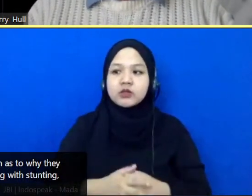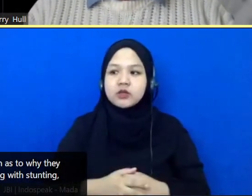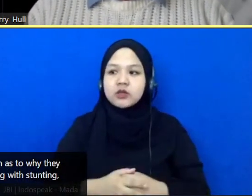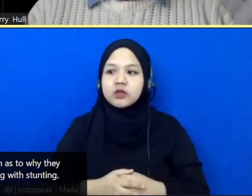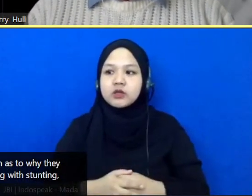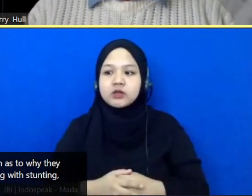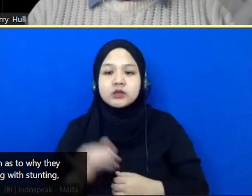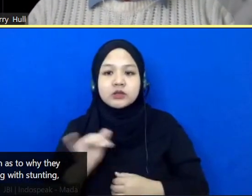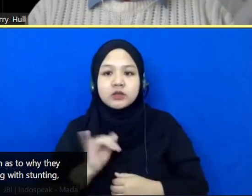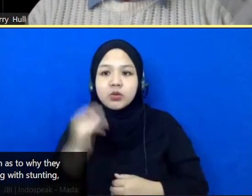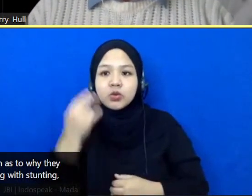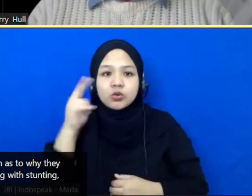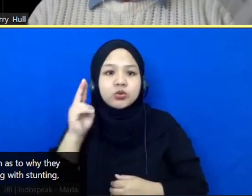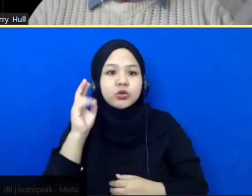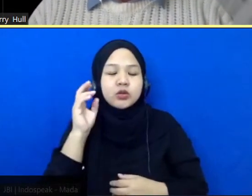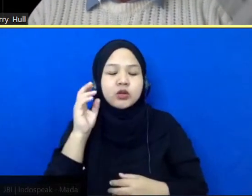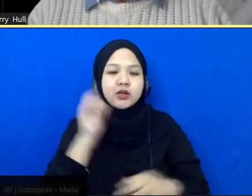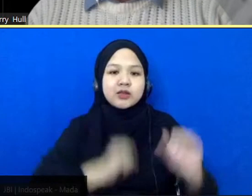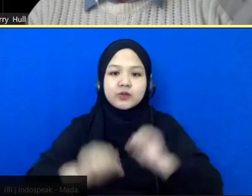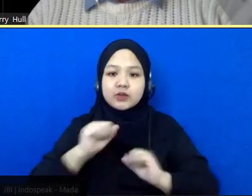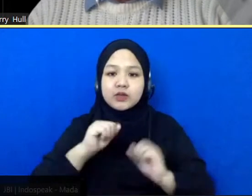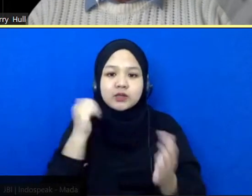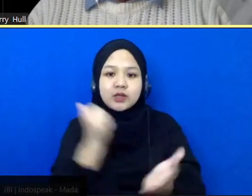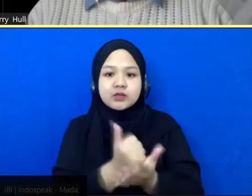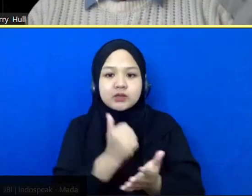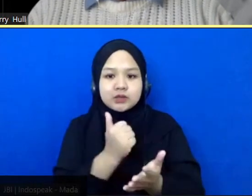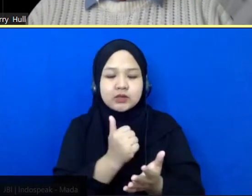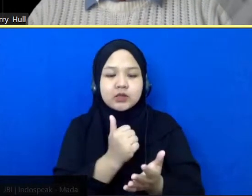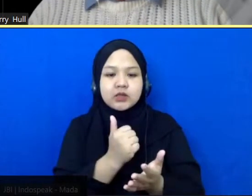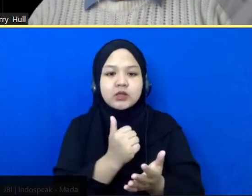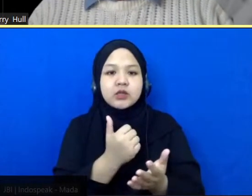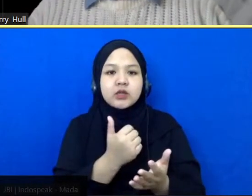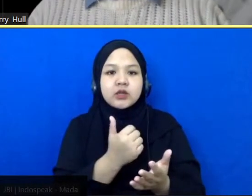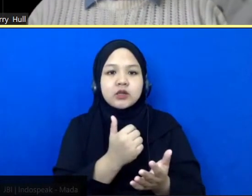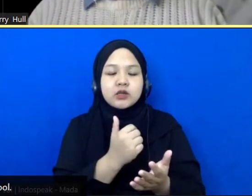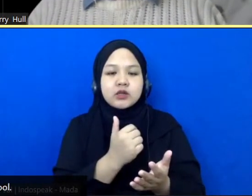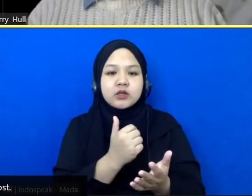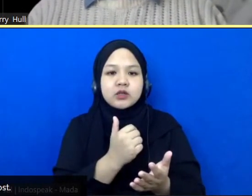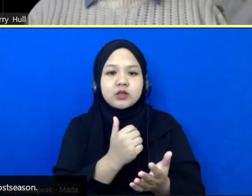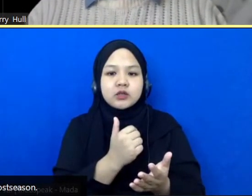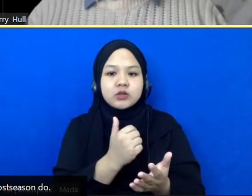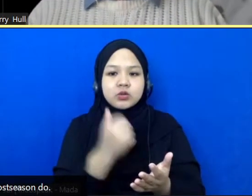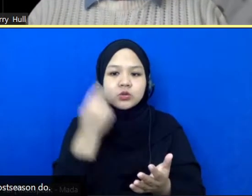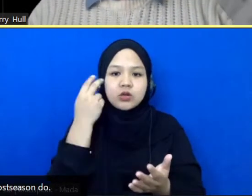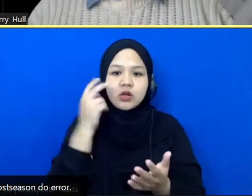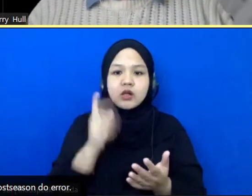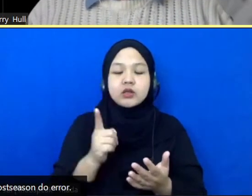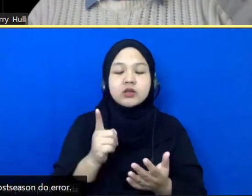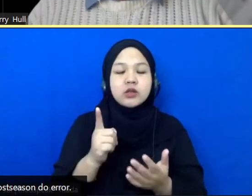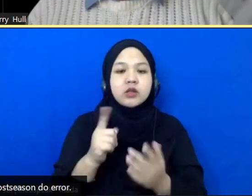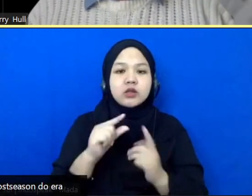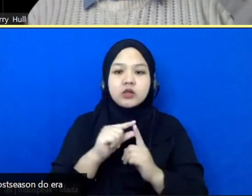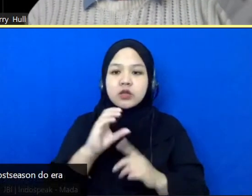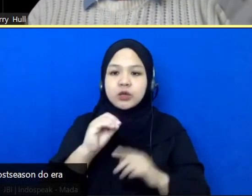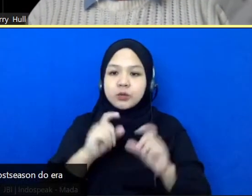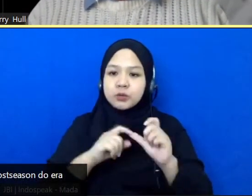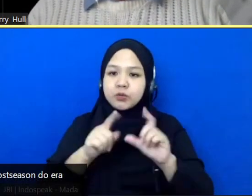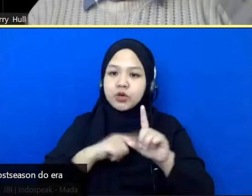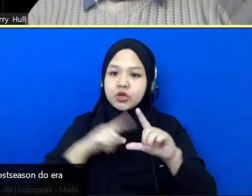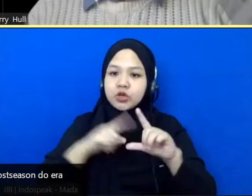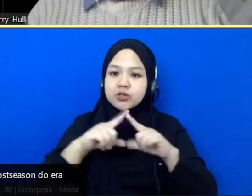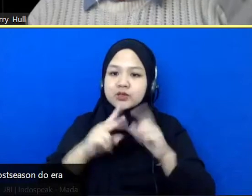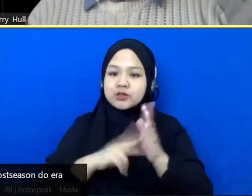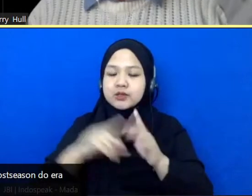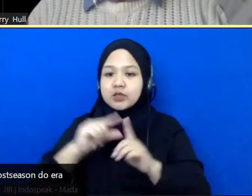the original activities that they carried out in the post-Yandu era, where the